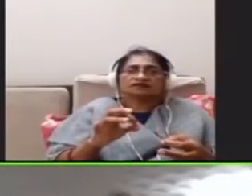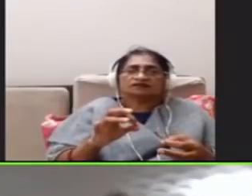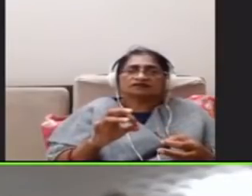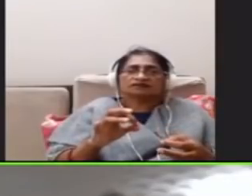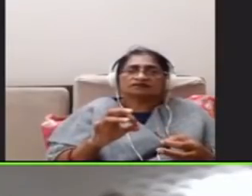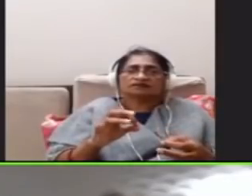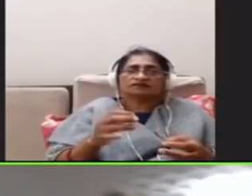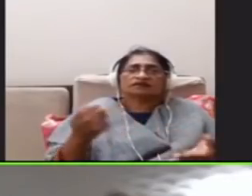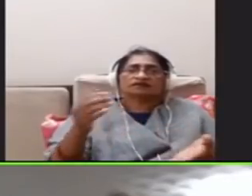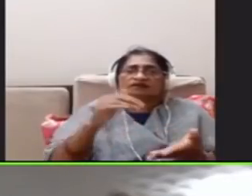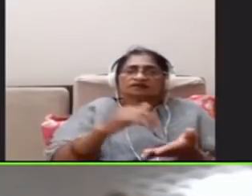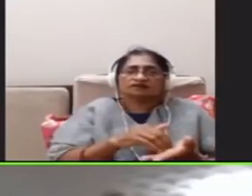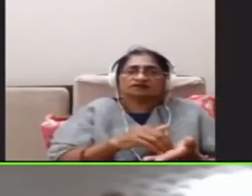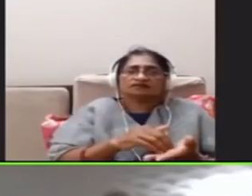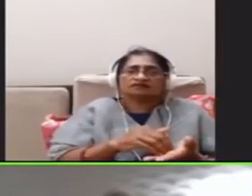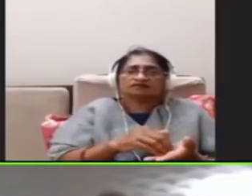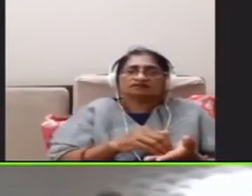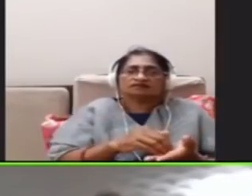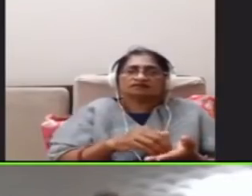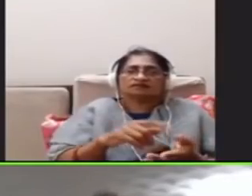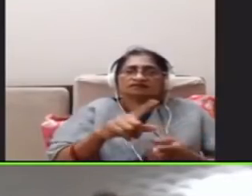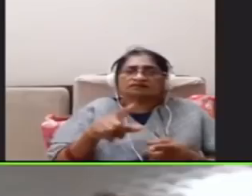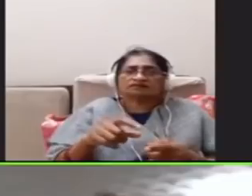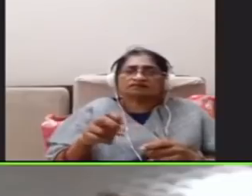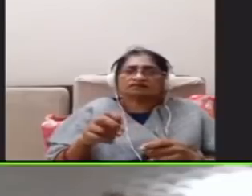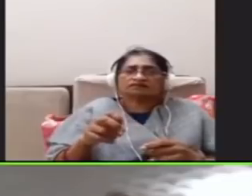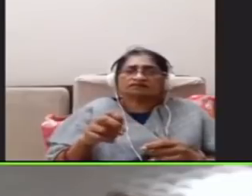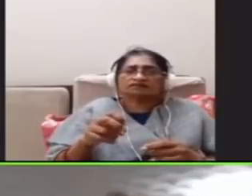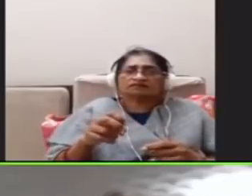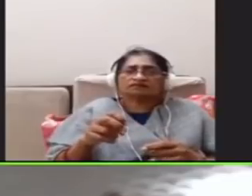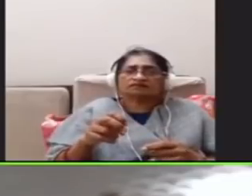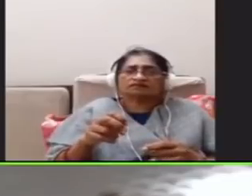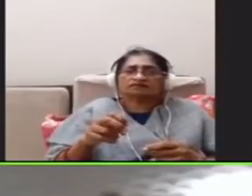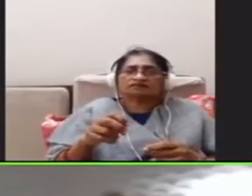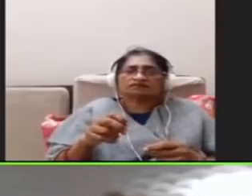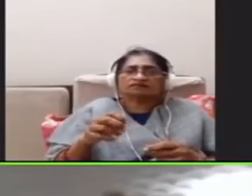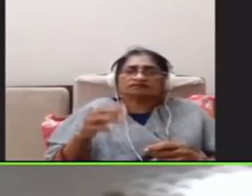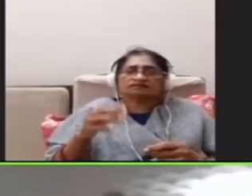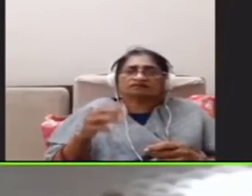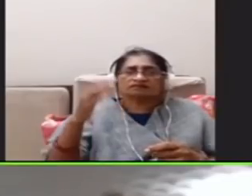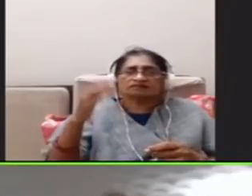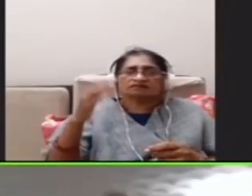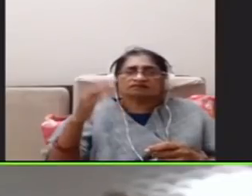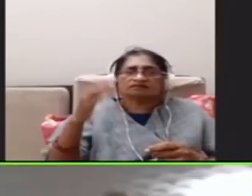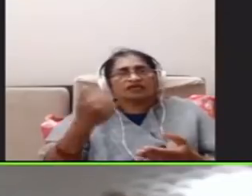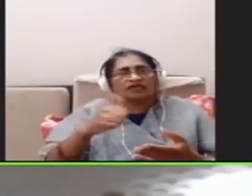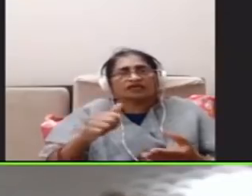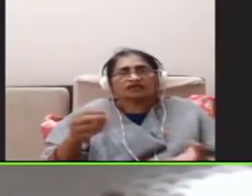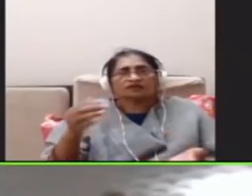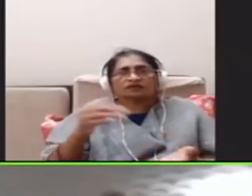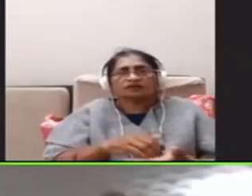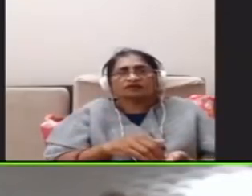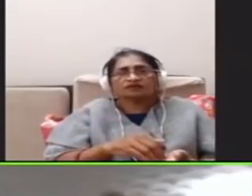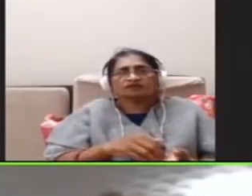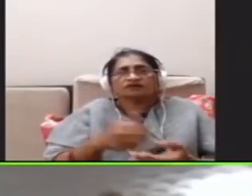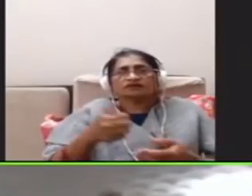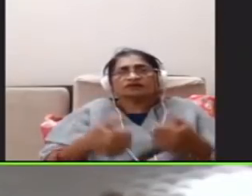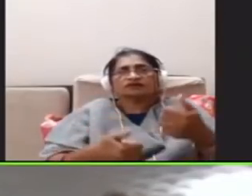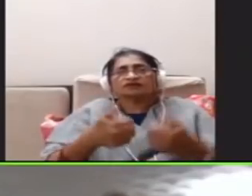And again, that just, out of the mouth of babes. And I think, it doesn't need to be any more complicated than